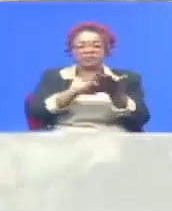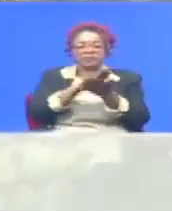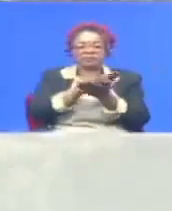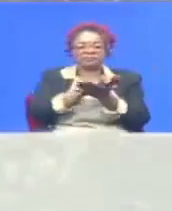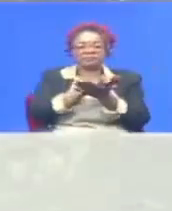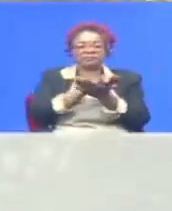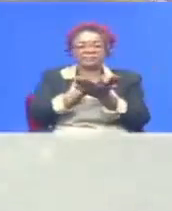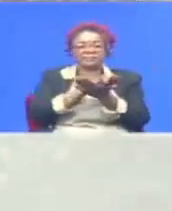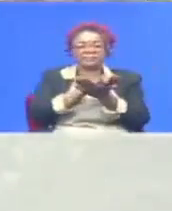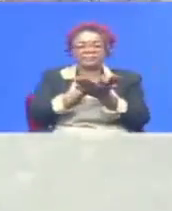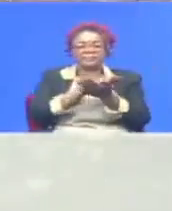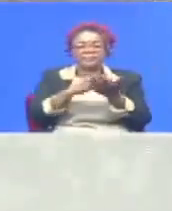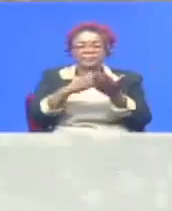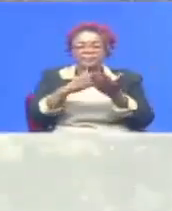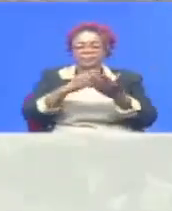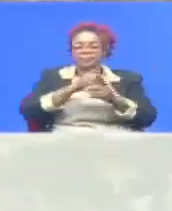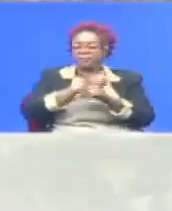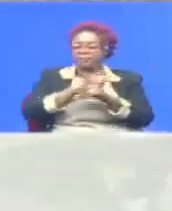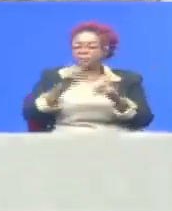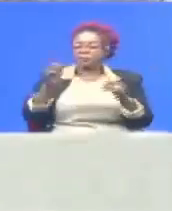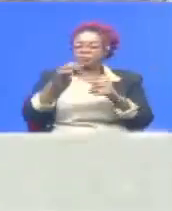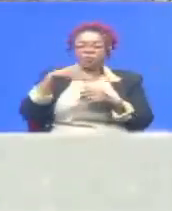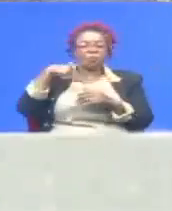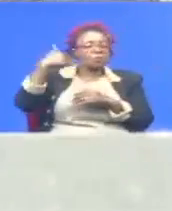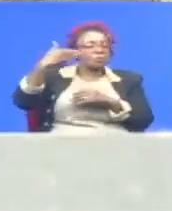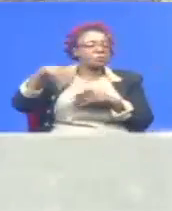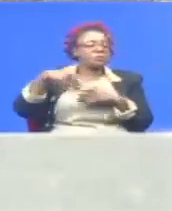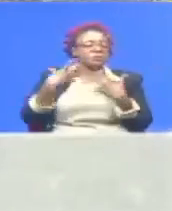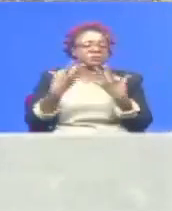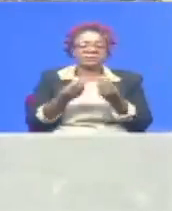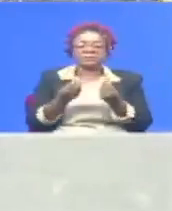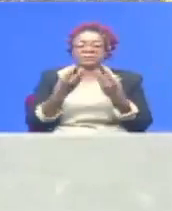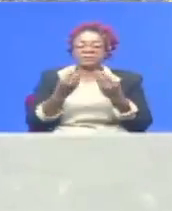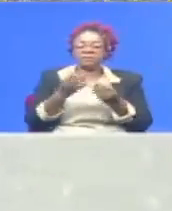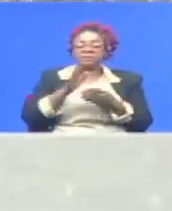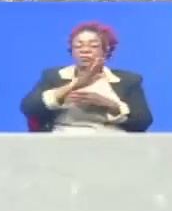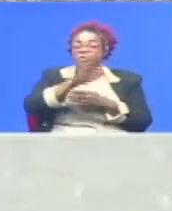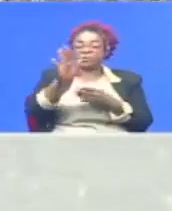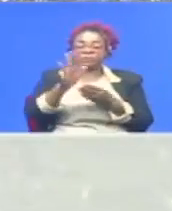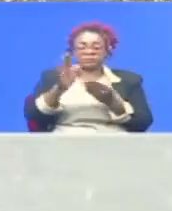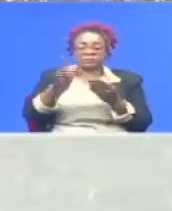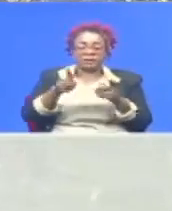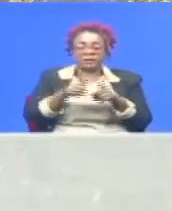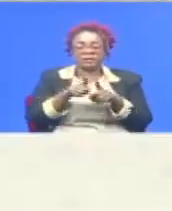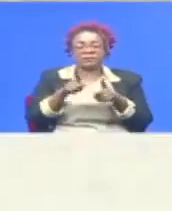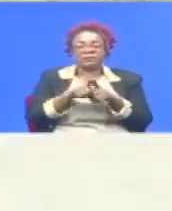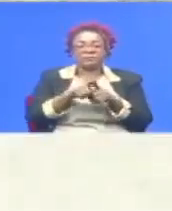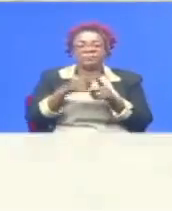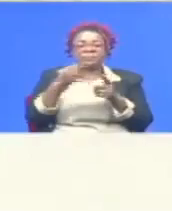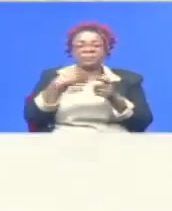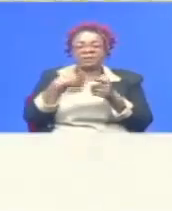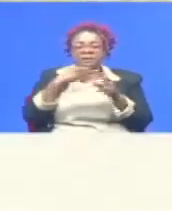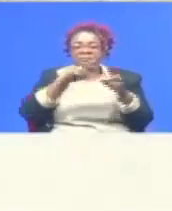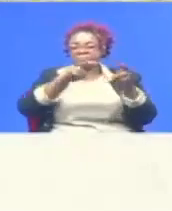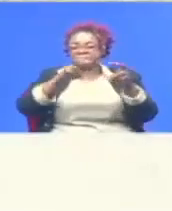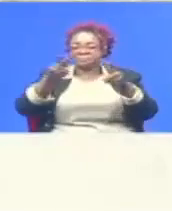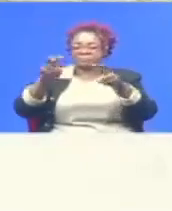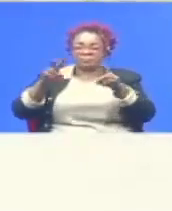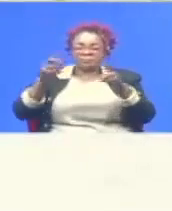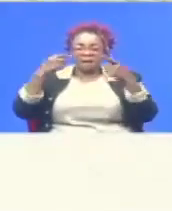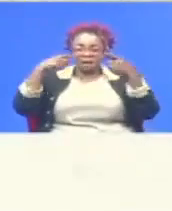It is not always a walk in the park for the keepers as they attend to the bongos.